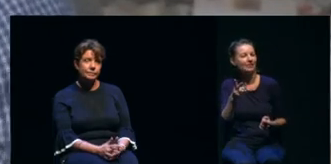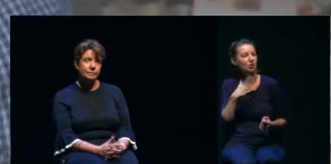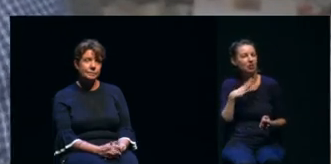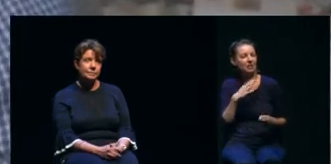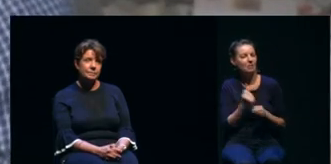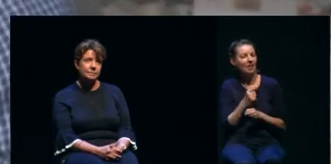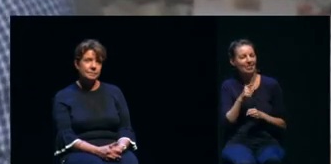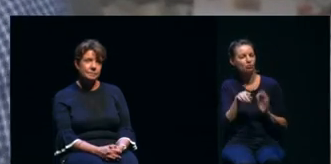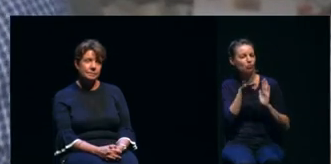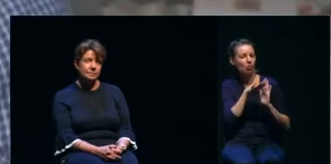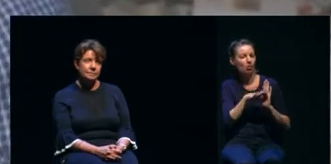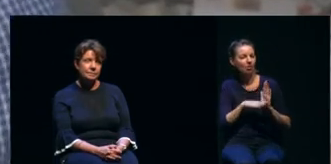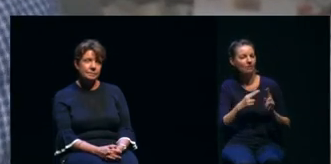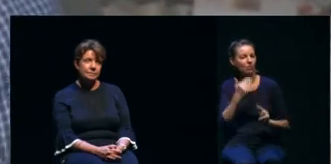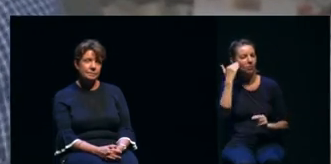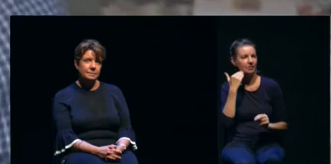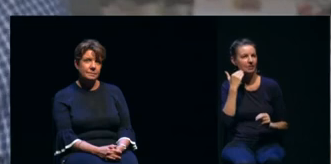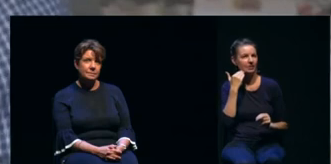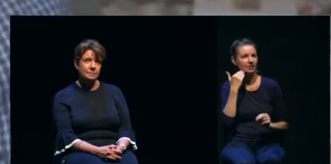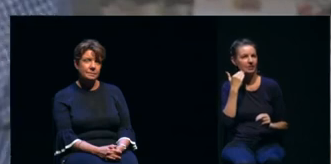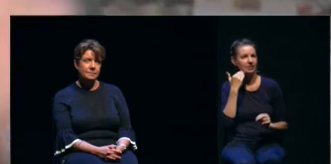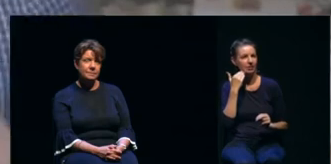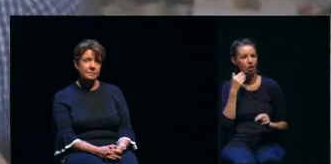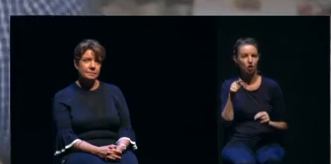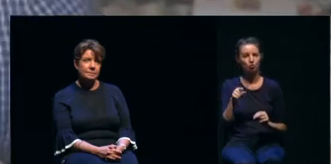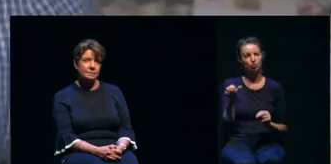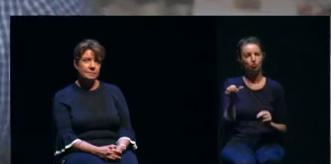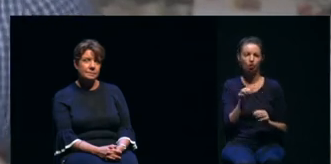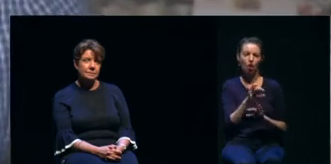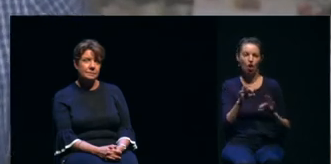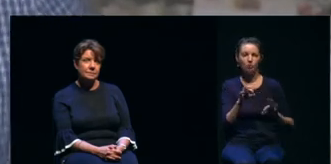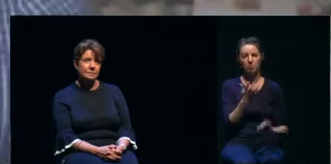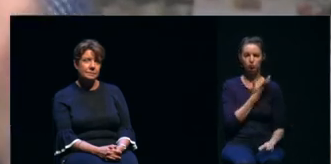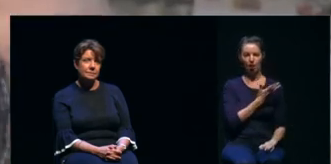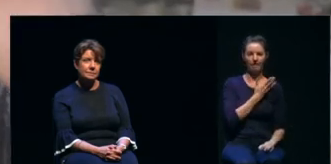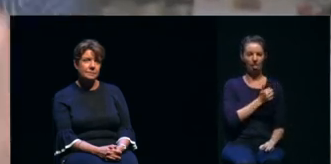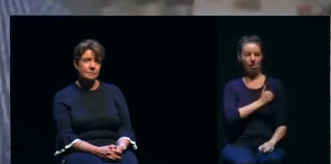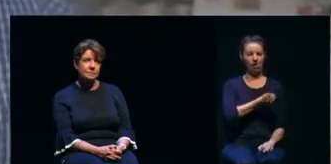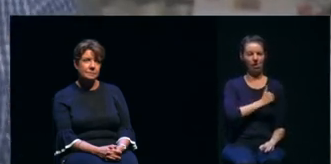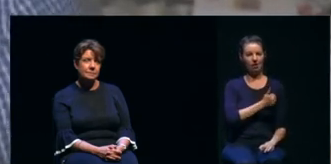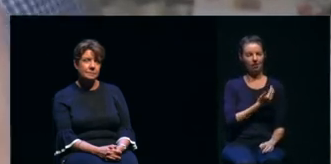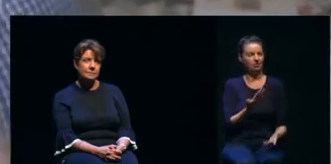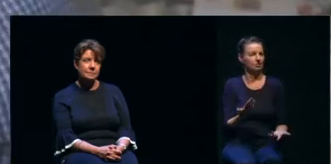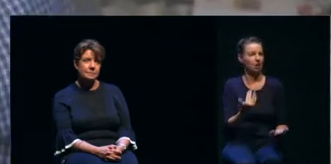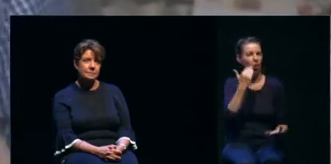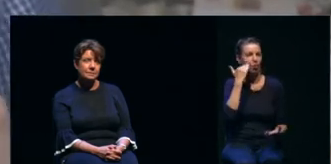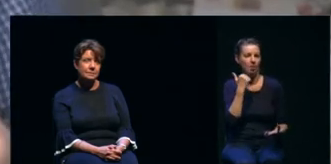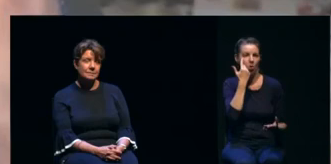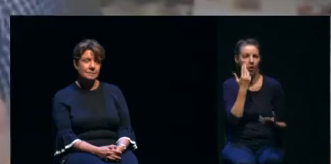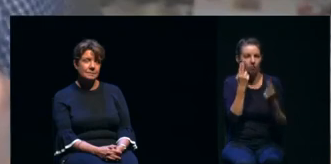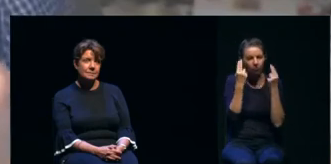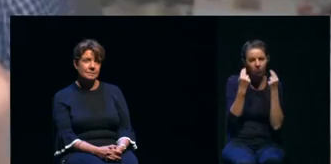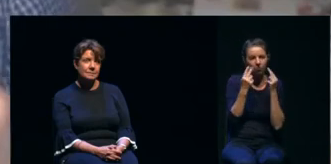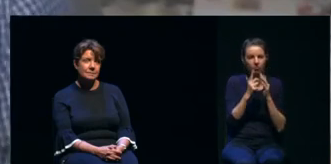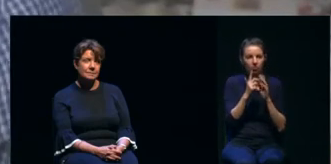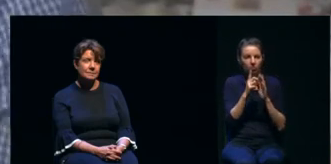rule. And similarly, when it's, you know, you shall not be prideful. You don't need to tell women not to be prideful. We are constantly denigrating ourselves